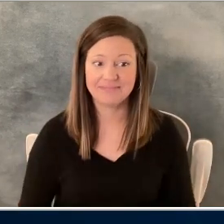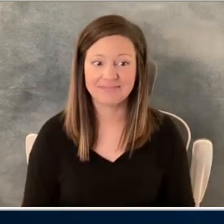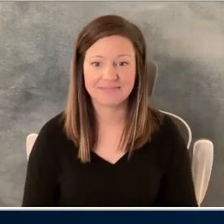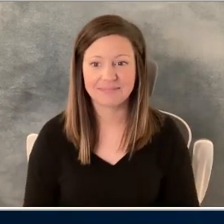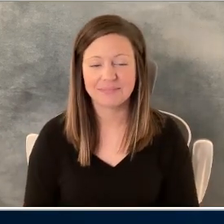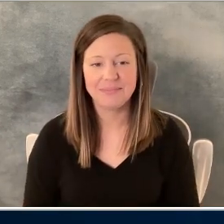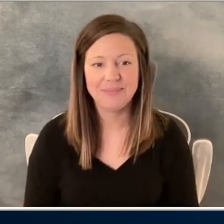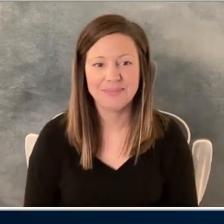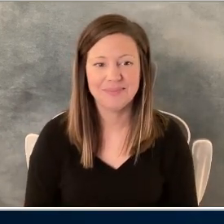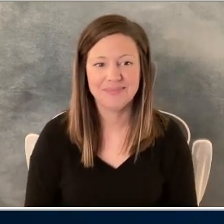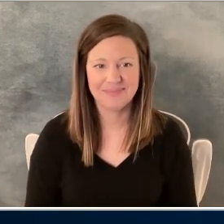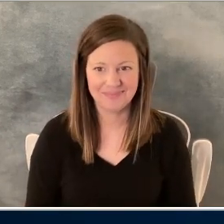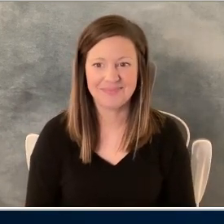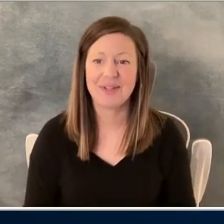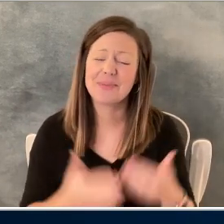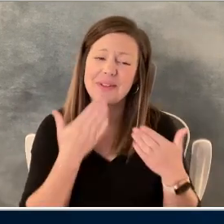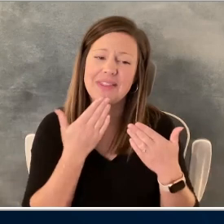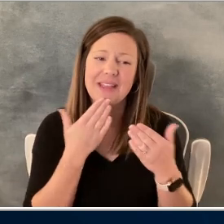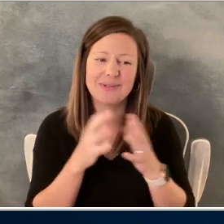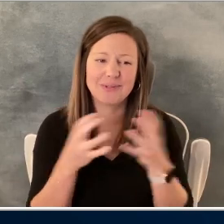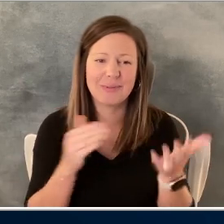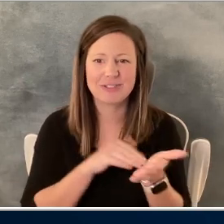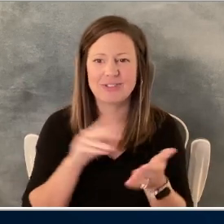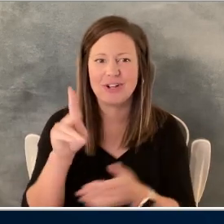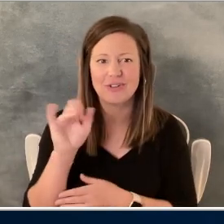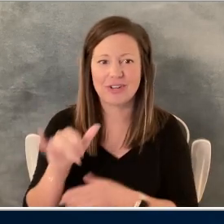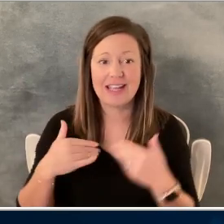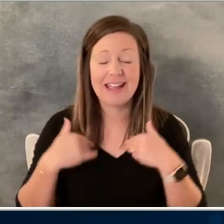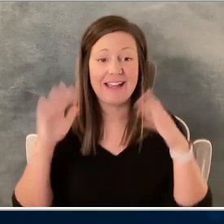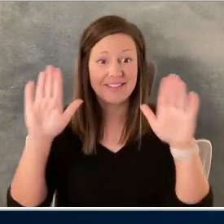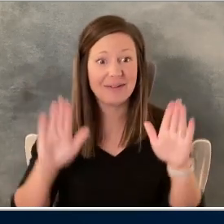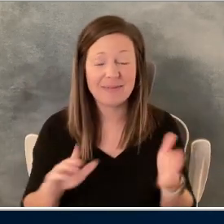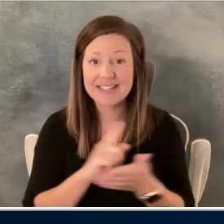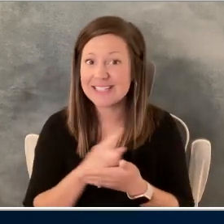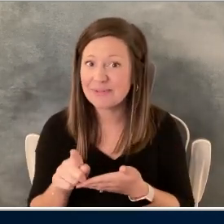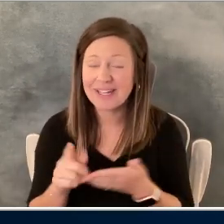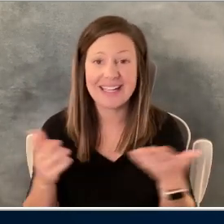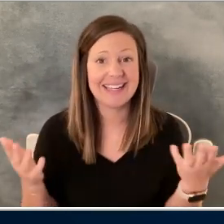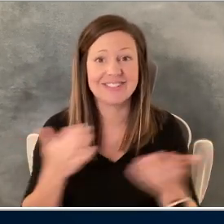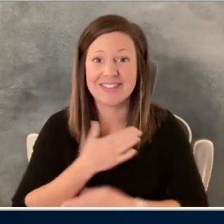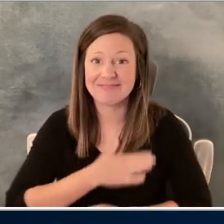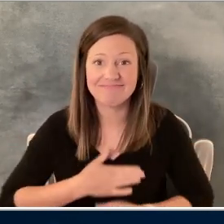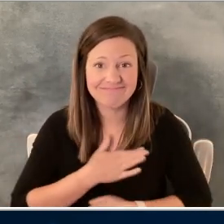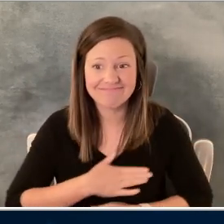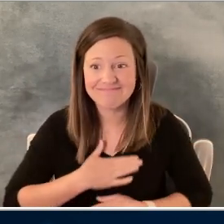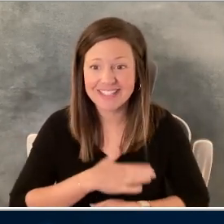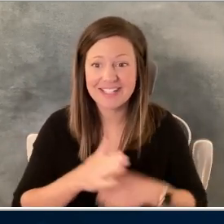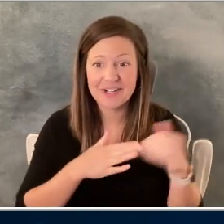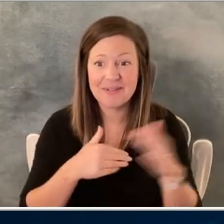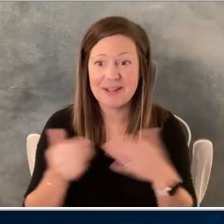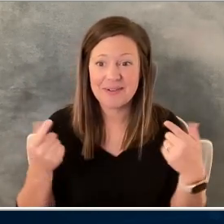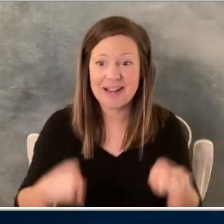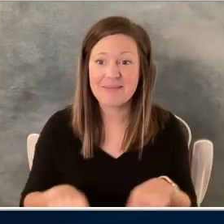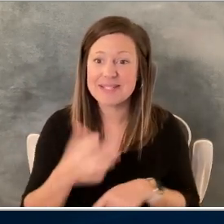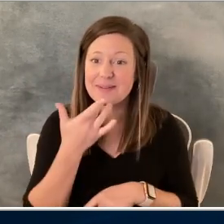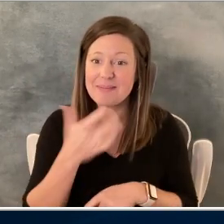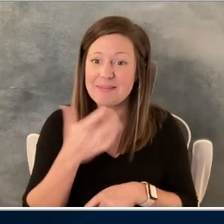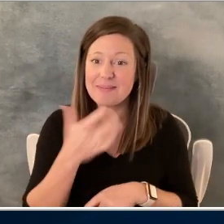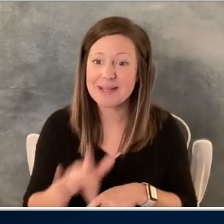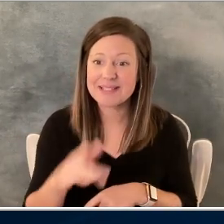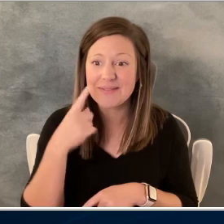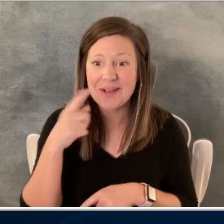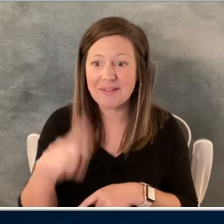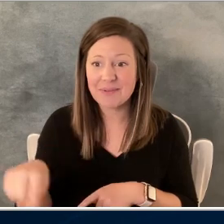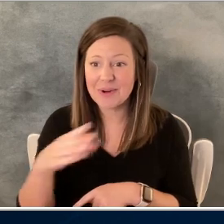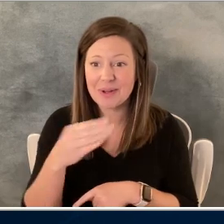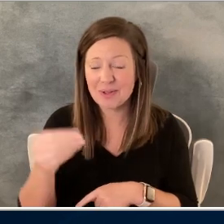Dr. Key, thanks so much. Of course, have an amazing week. Just take it all in, no matter where it leads you, and just best of luck to you and the guys. We